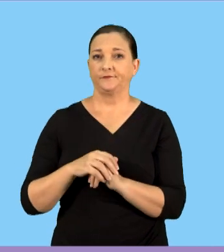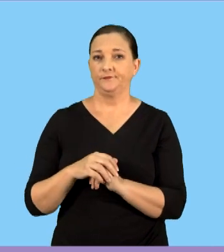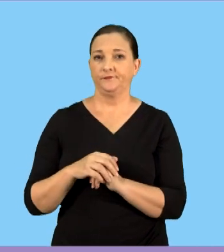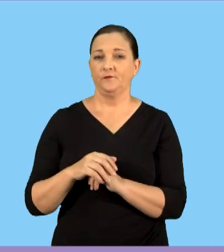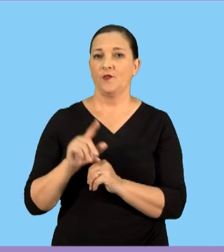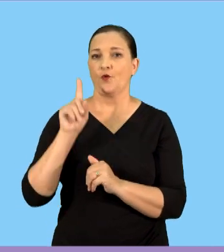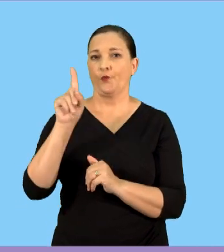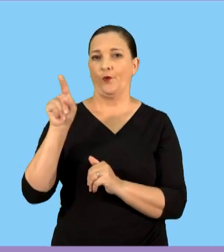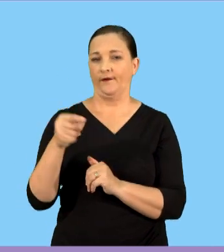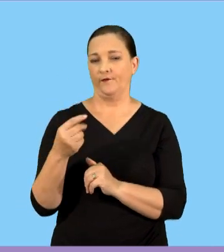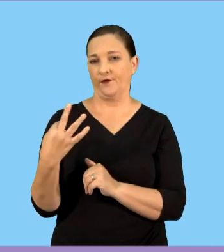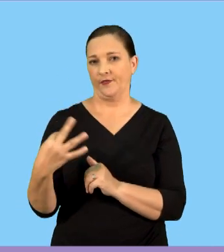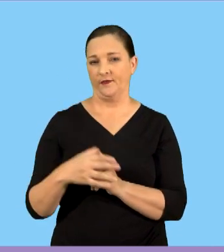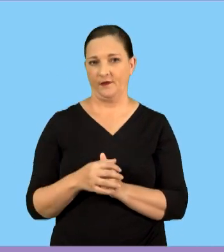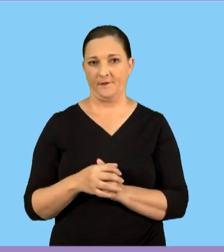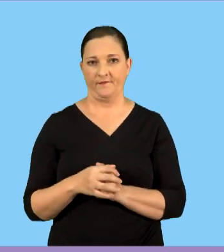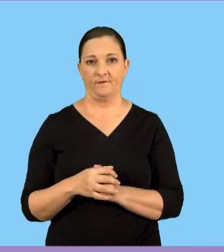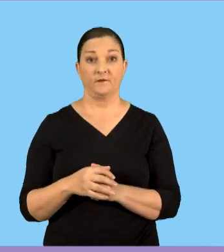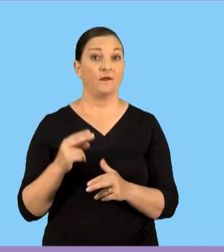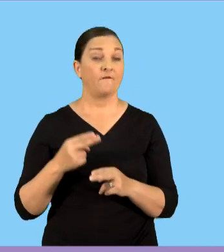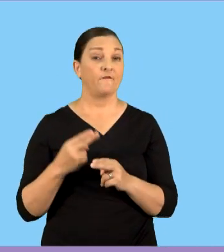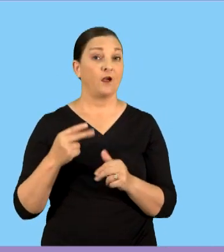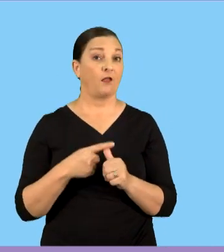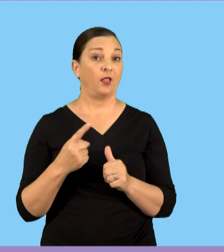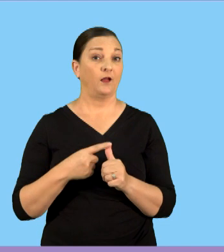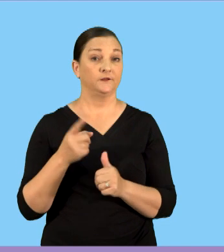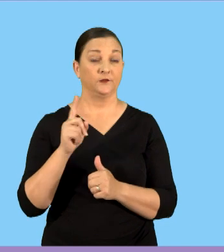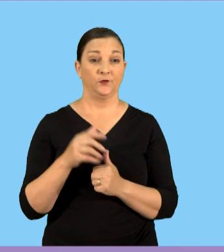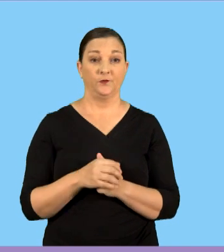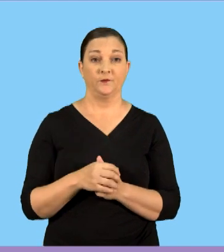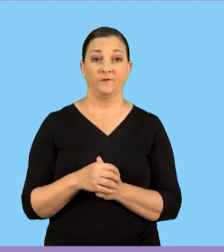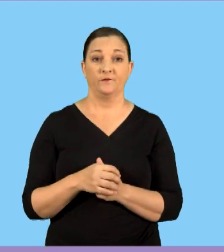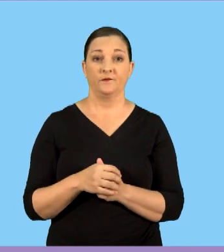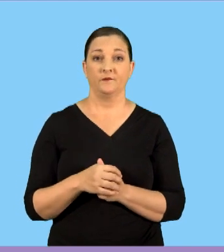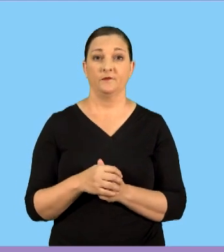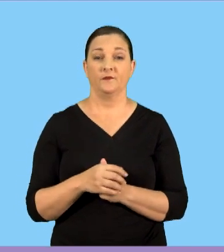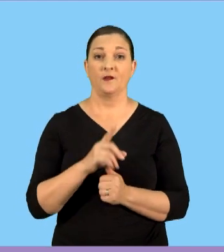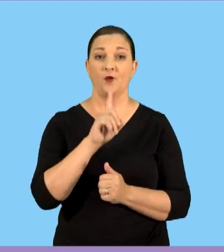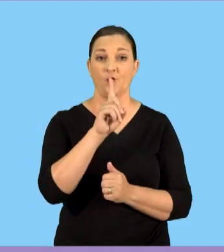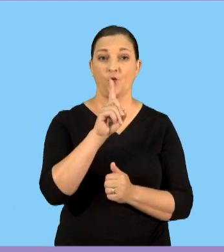that one simplified will be 1/3. So the final answer there is